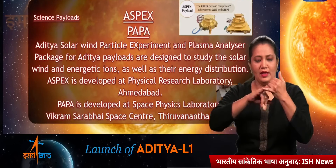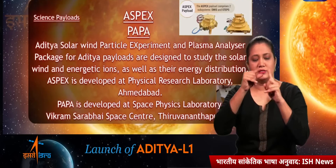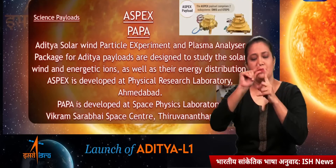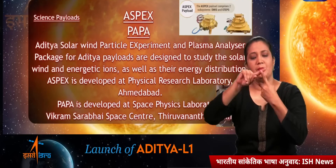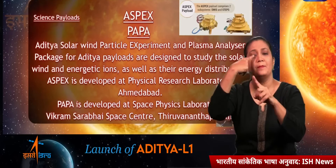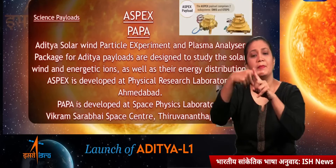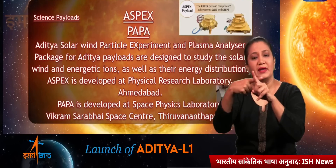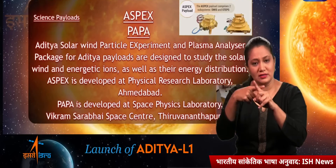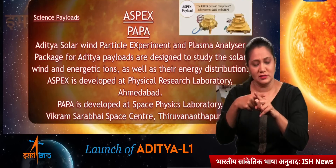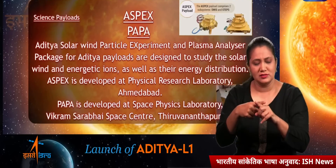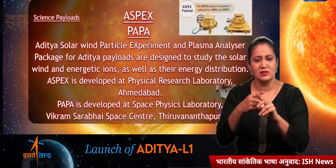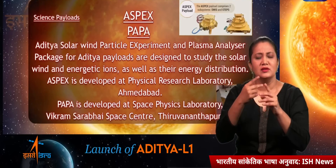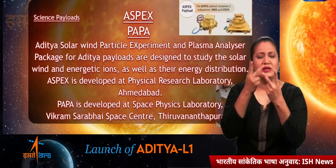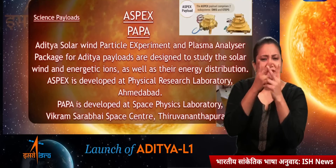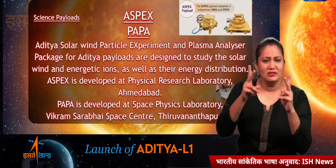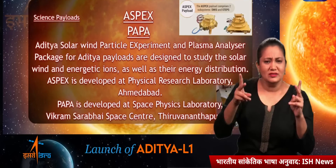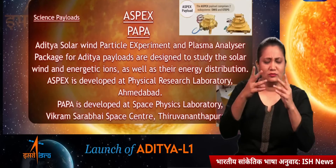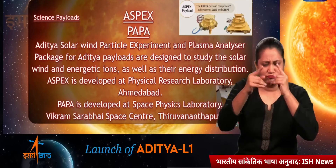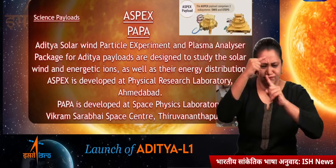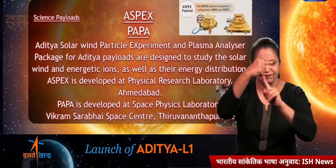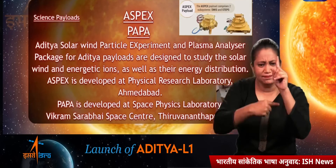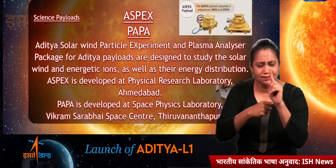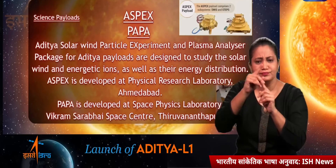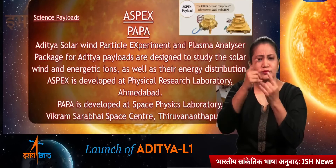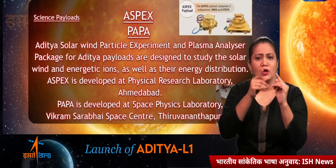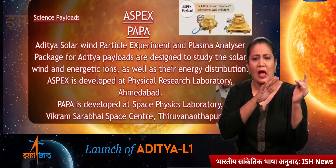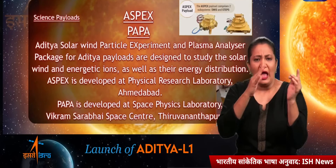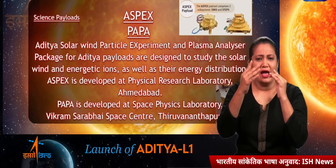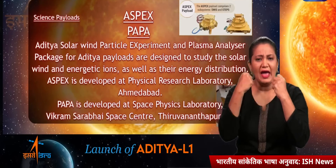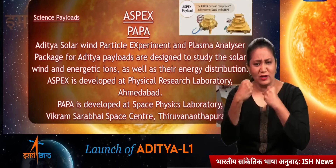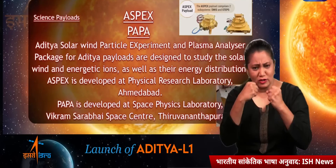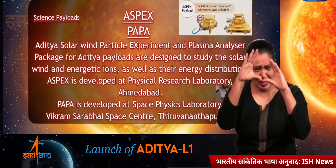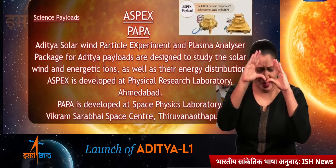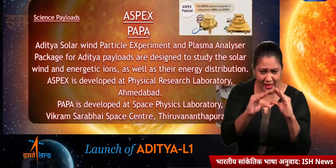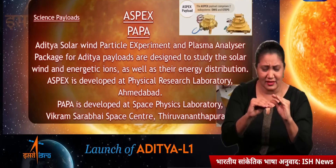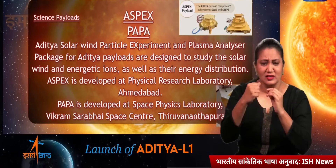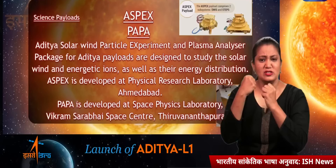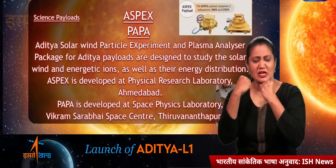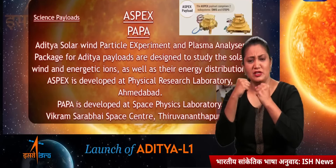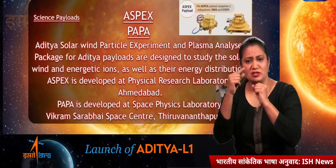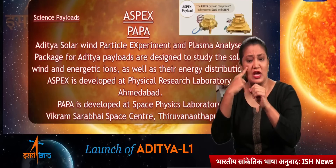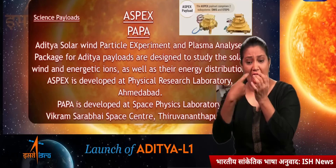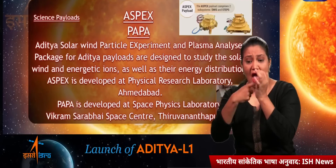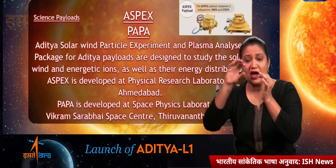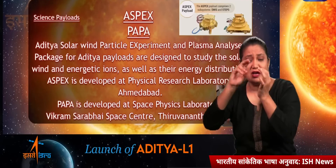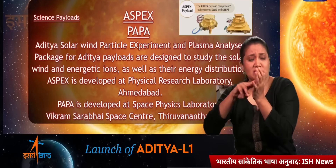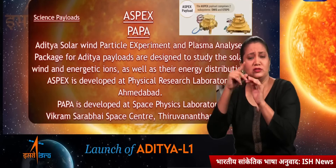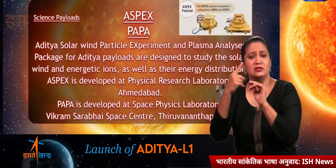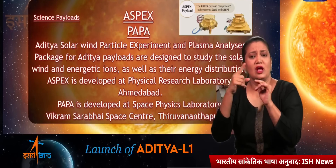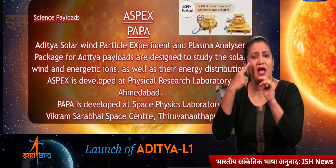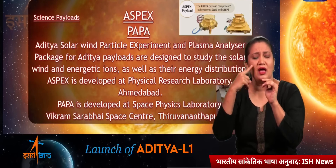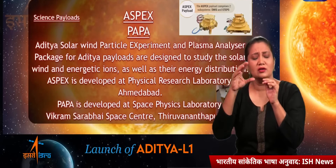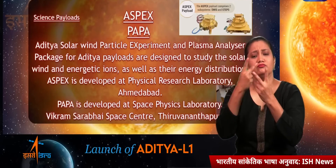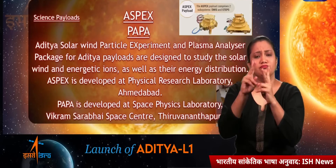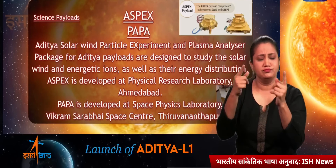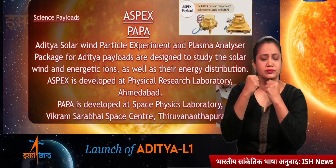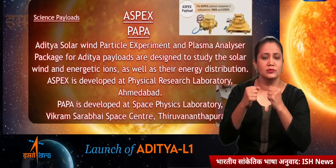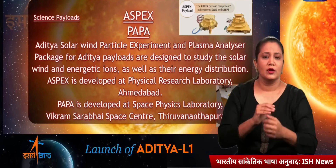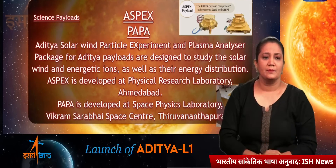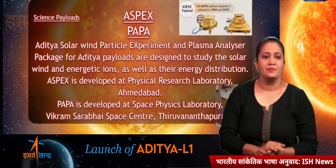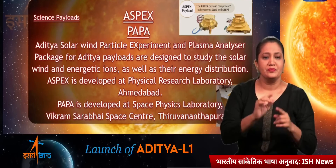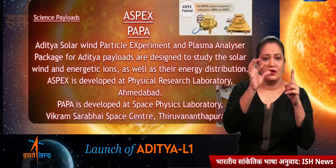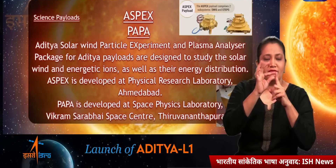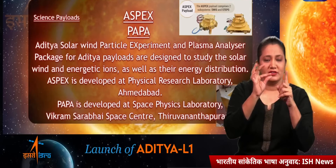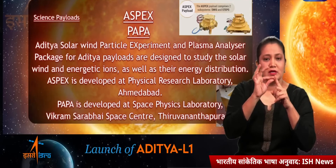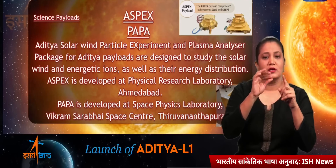comprises of spectrometers to measure low energy particles and high energy ions. This payload is developed by Physical